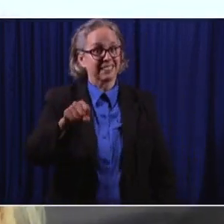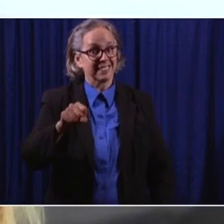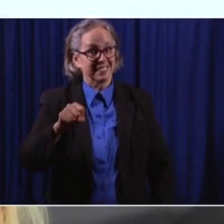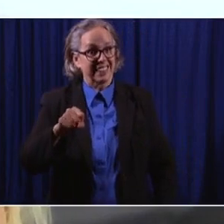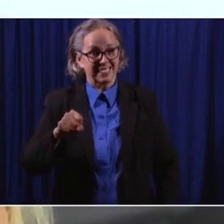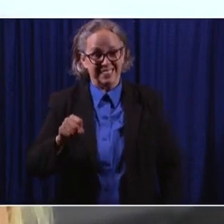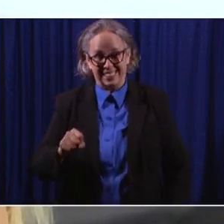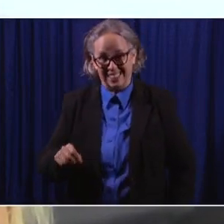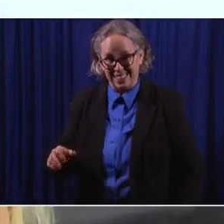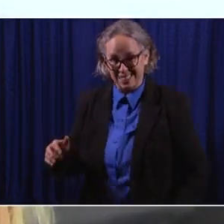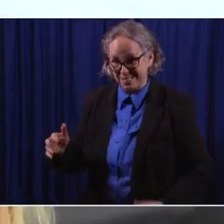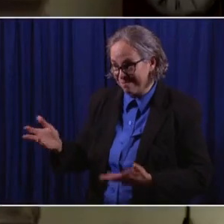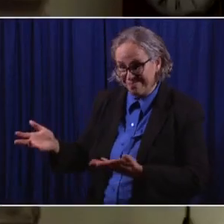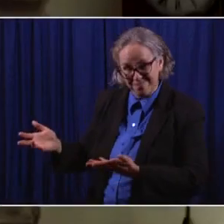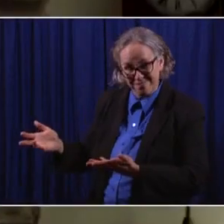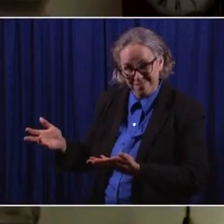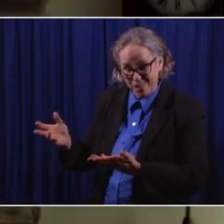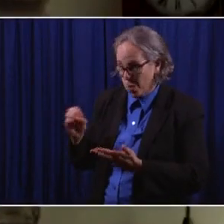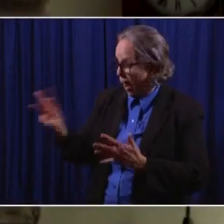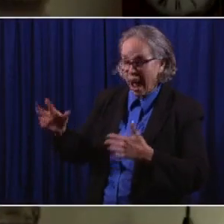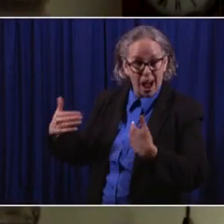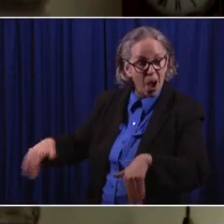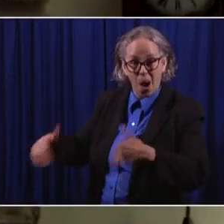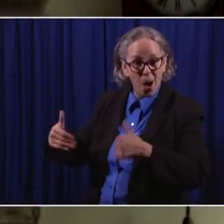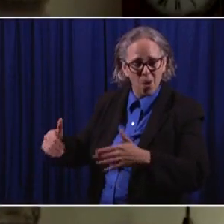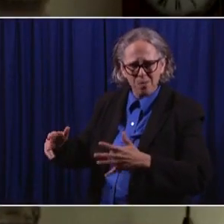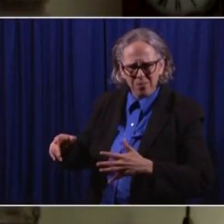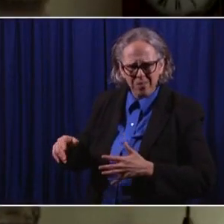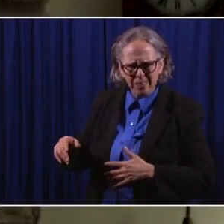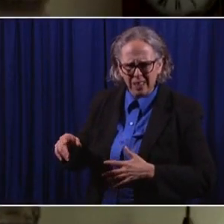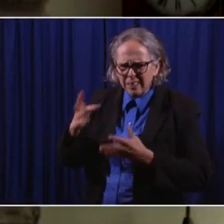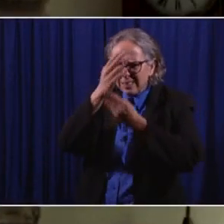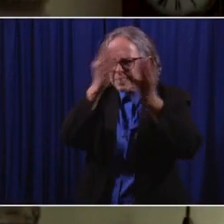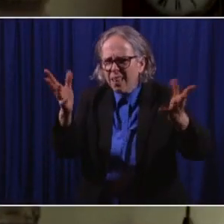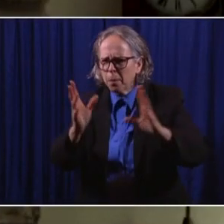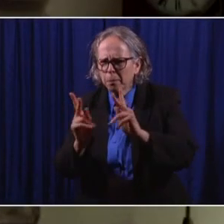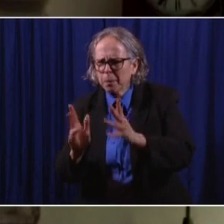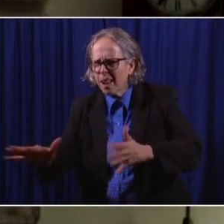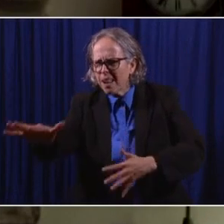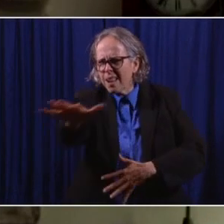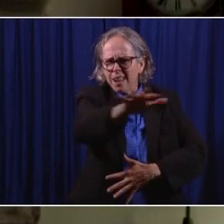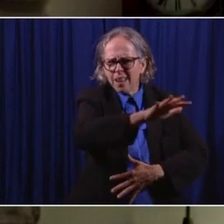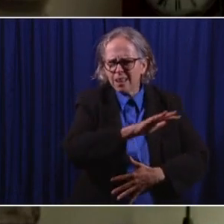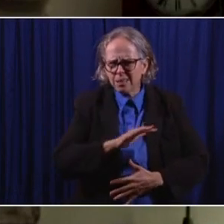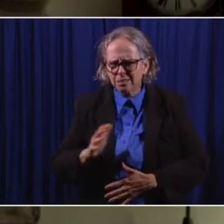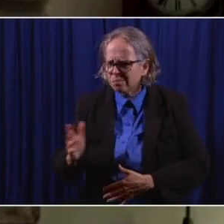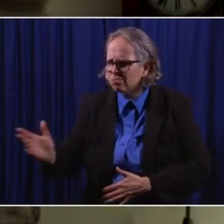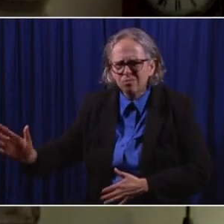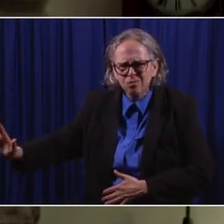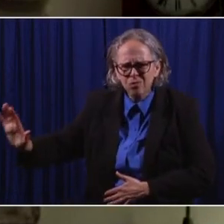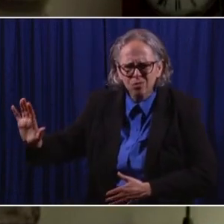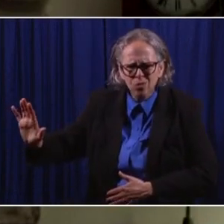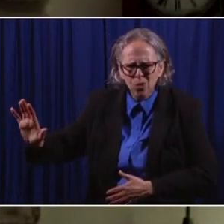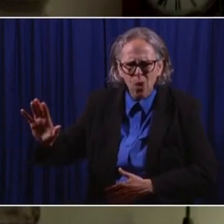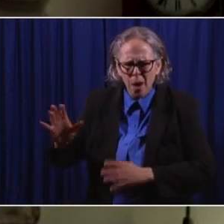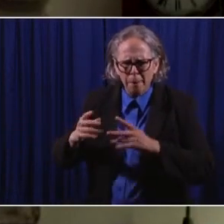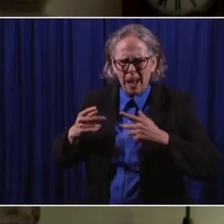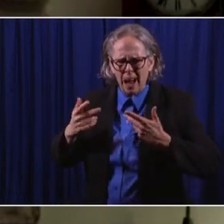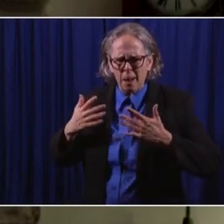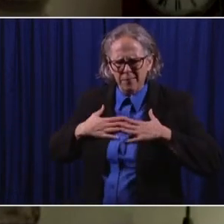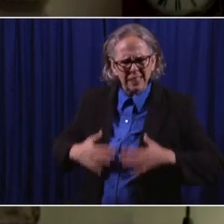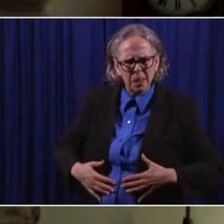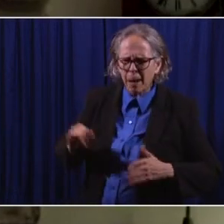Wow. Tell us a little bit about, you talked about maybe the physical side of this. What about the emotional side of this? That has